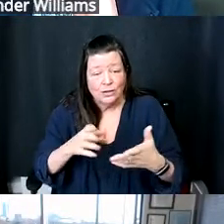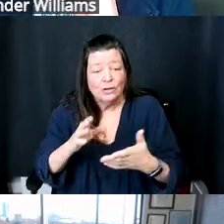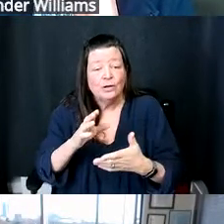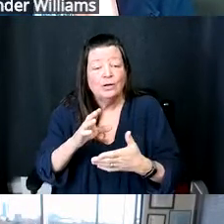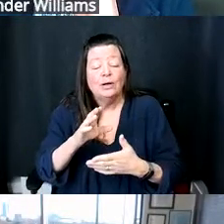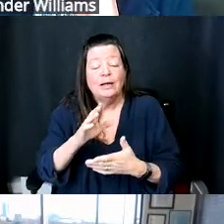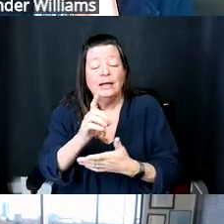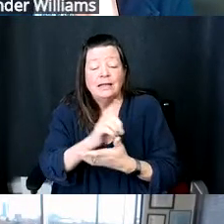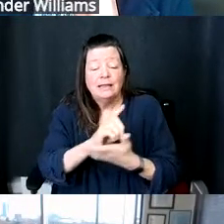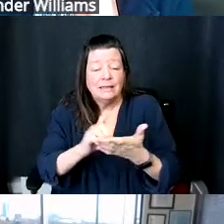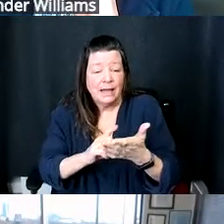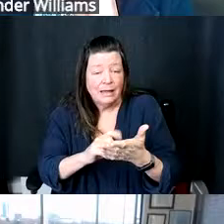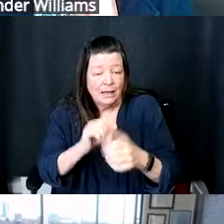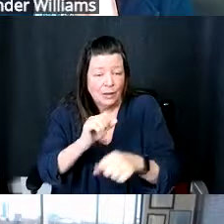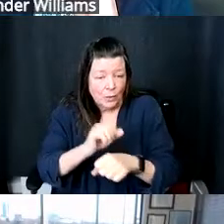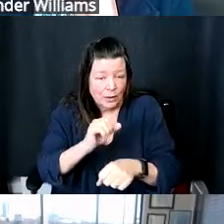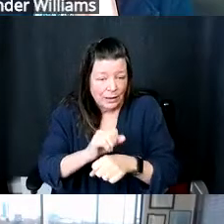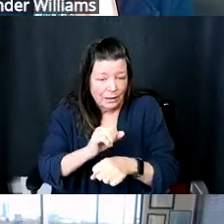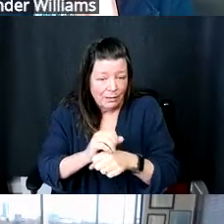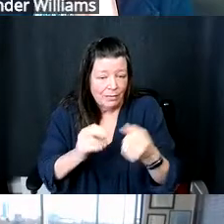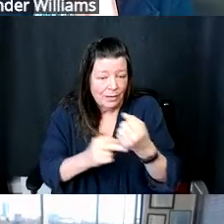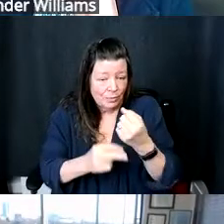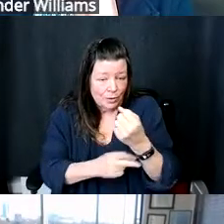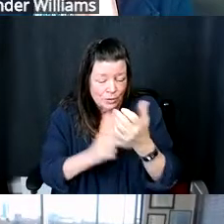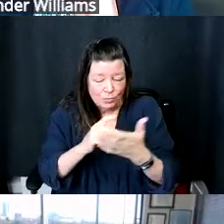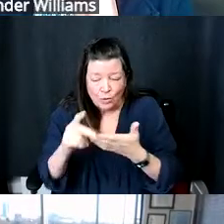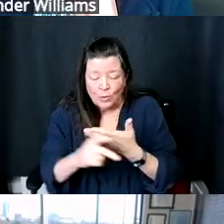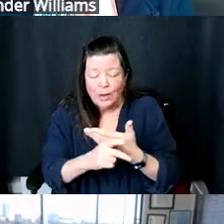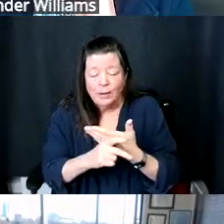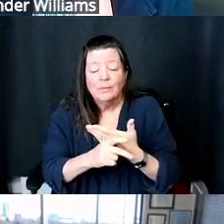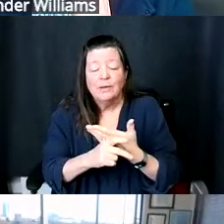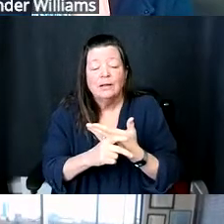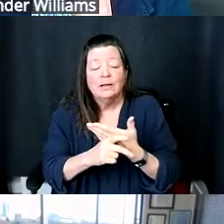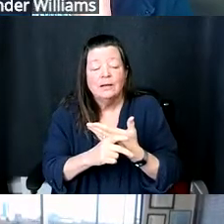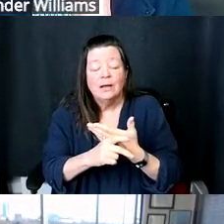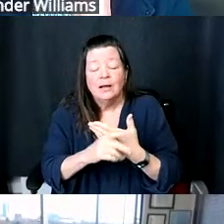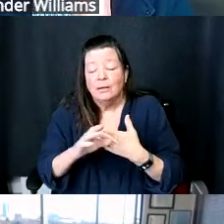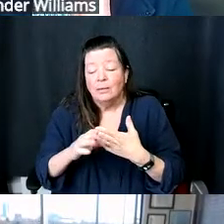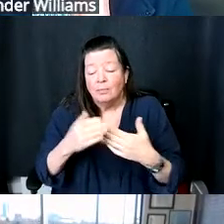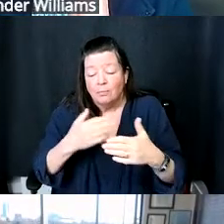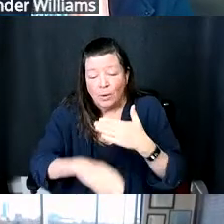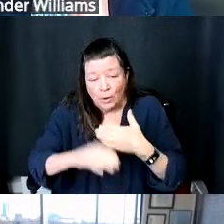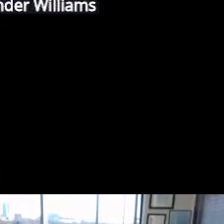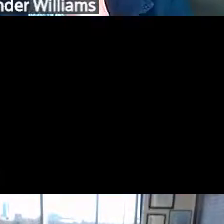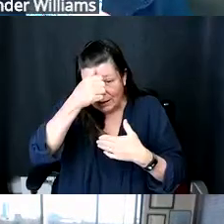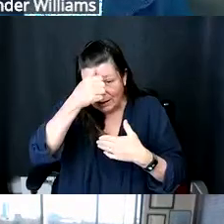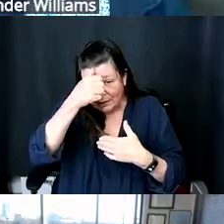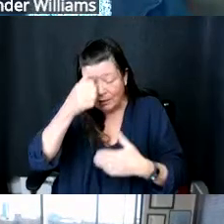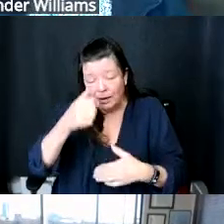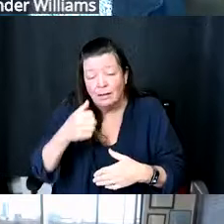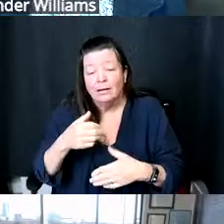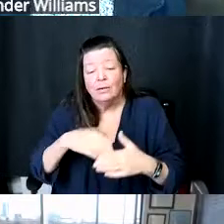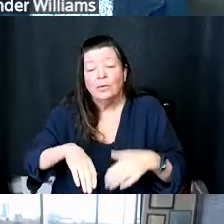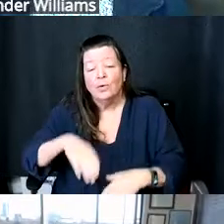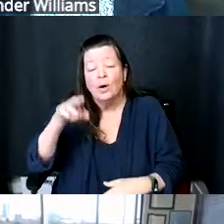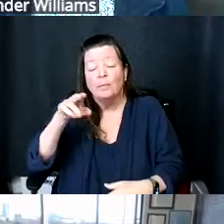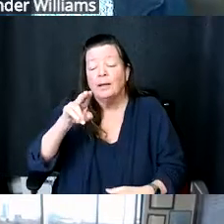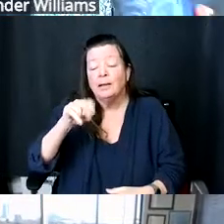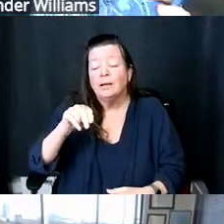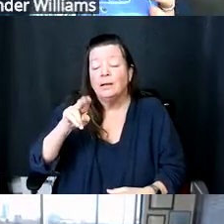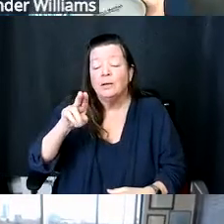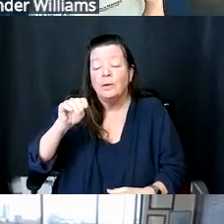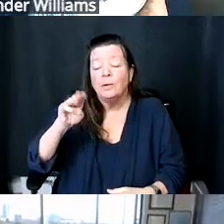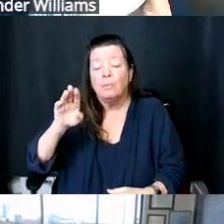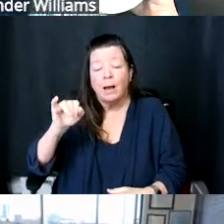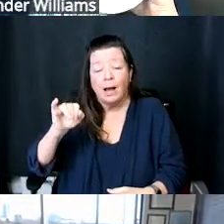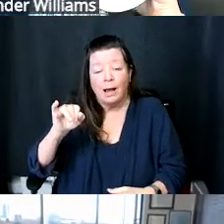TriMet, working on IBR program as well. Born in India, grew up in Mumbai, a city with